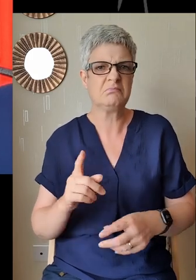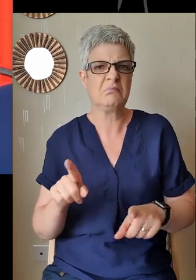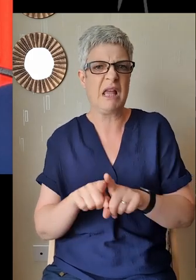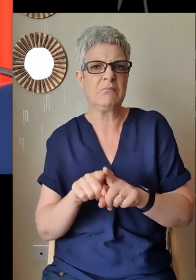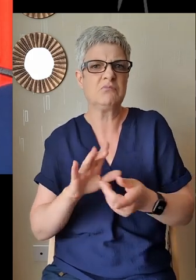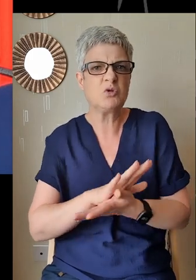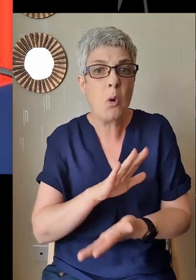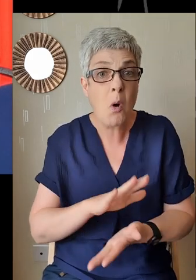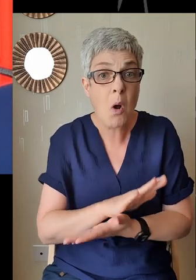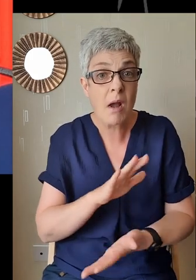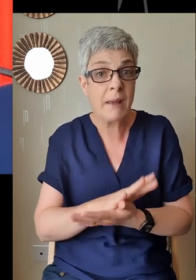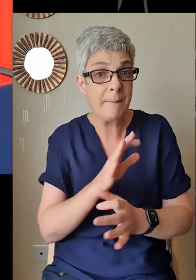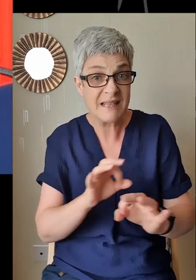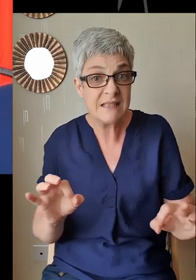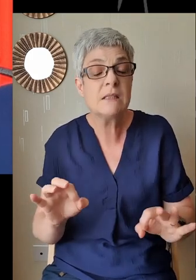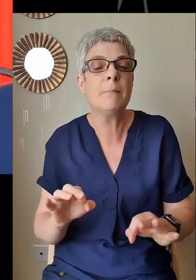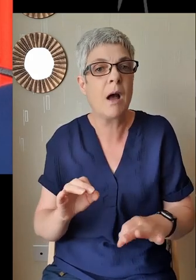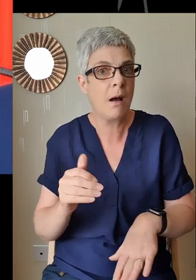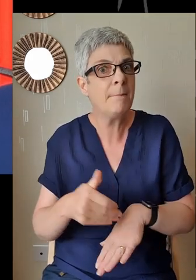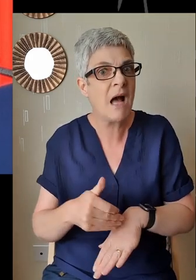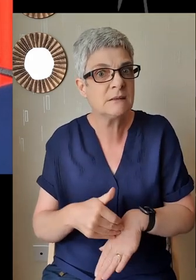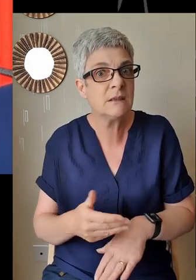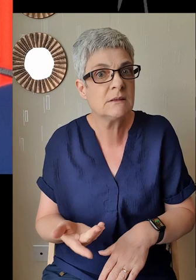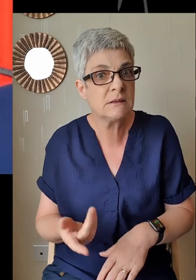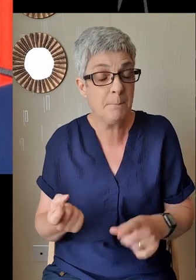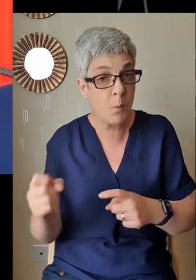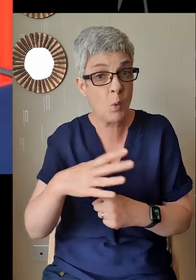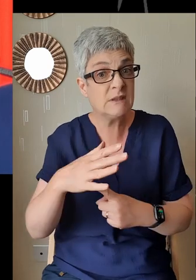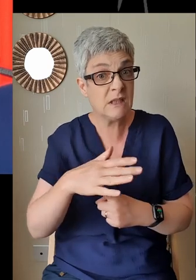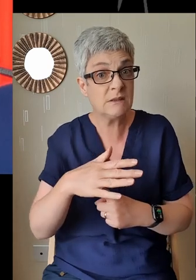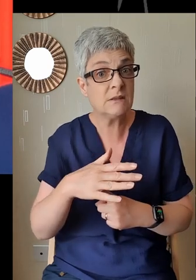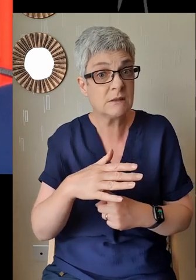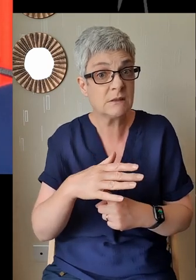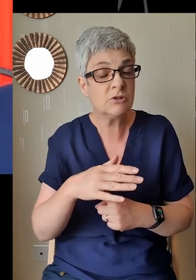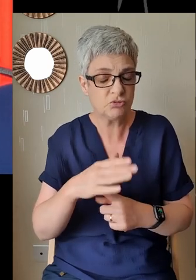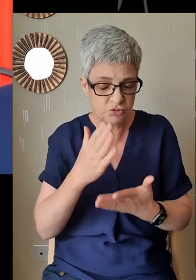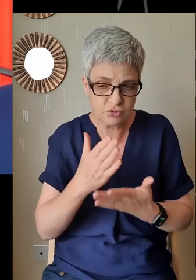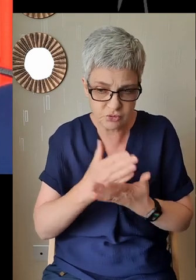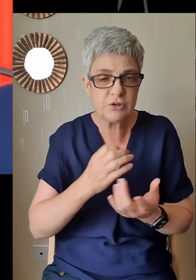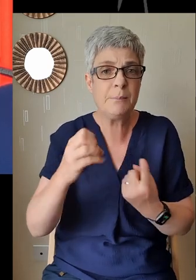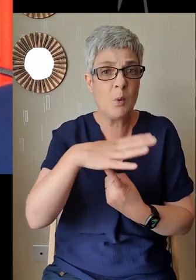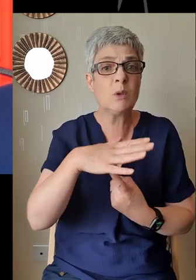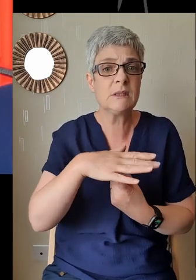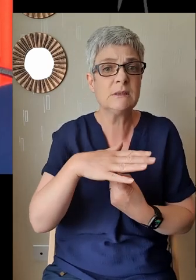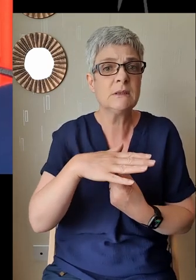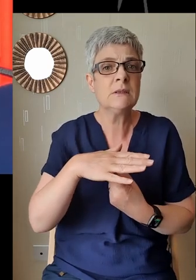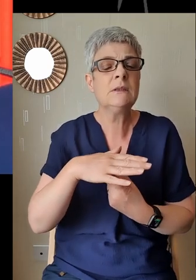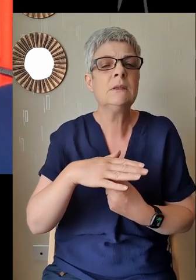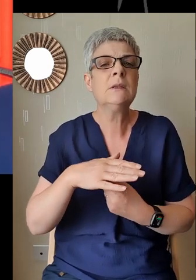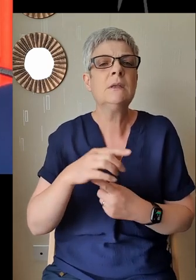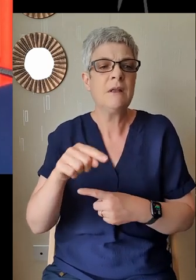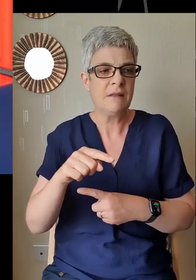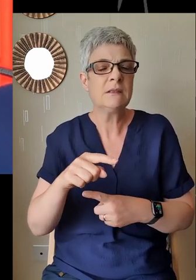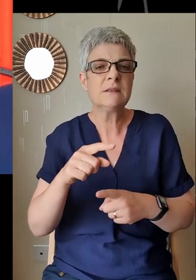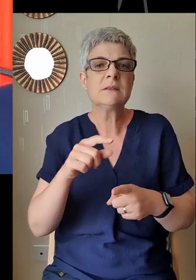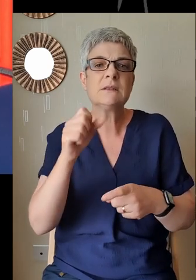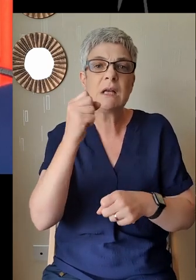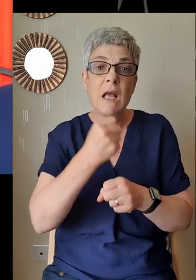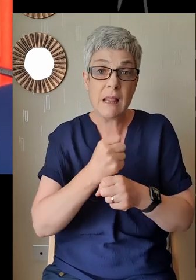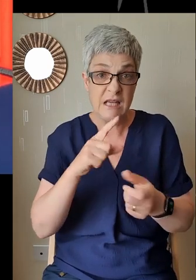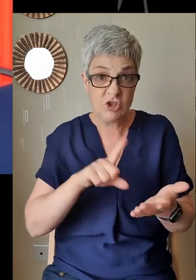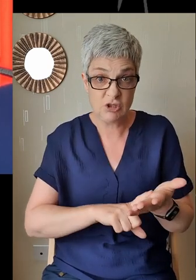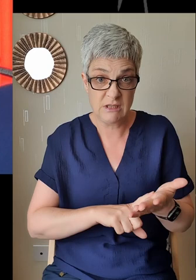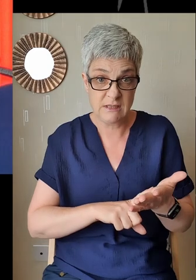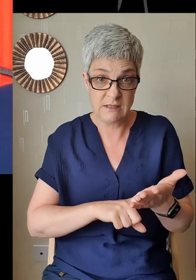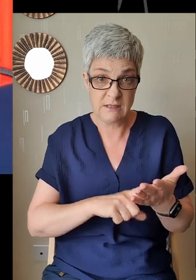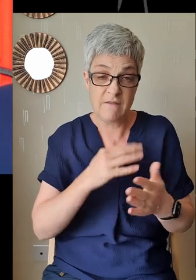whatever, it matters. It matters very much. And this passage in Galatians 5,